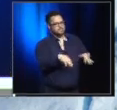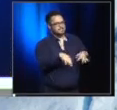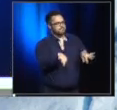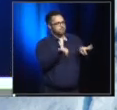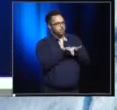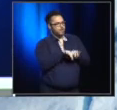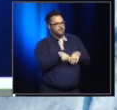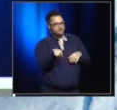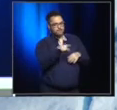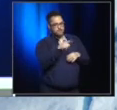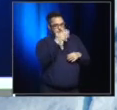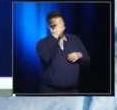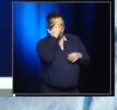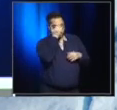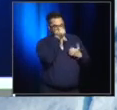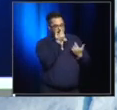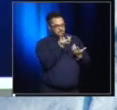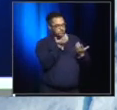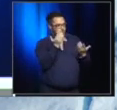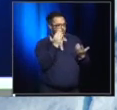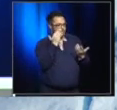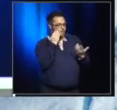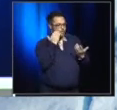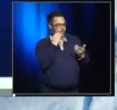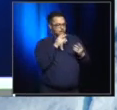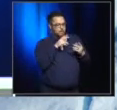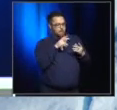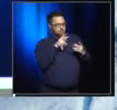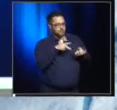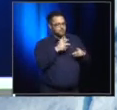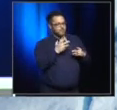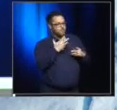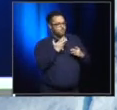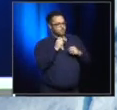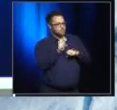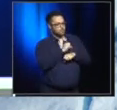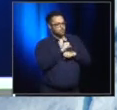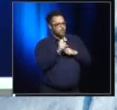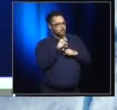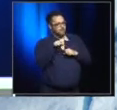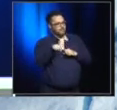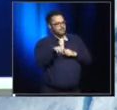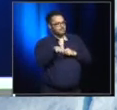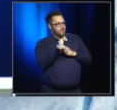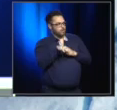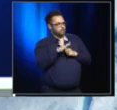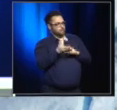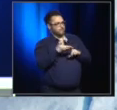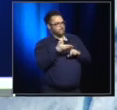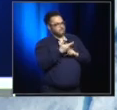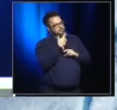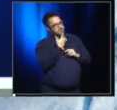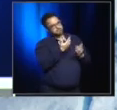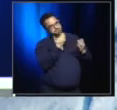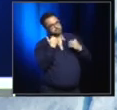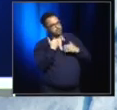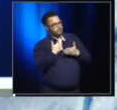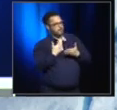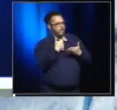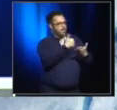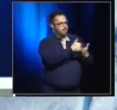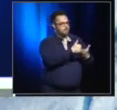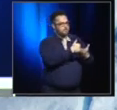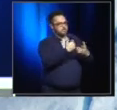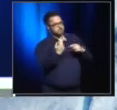know a physical oceanographer, take them out for a beer and convince them that you can actually help them do their work. It's a